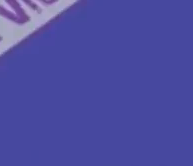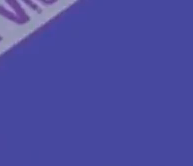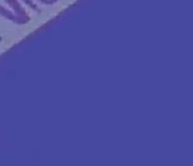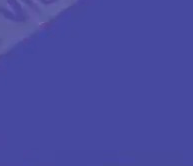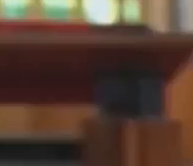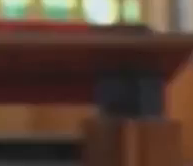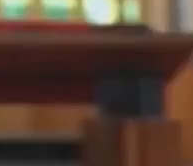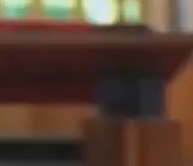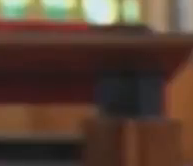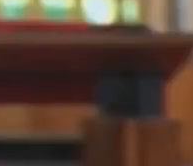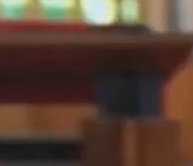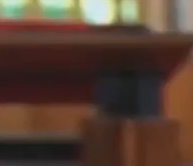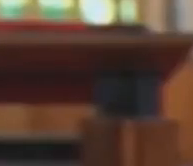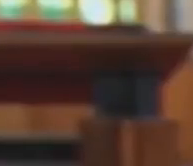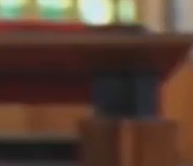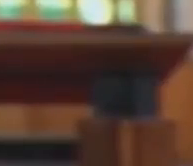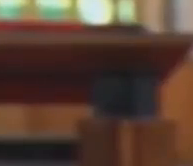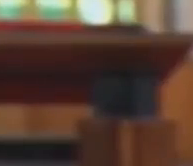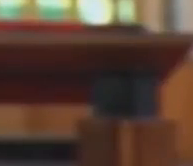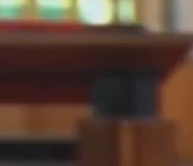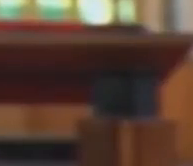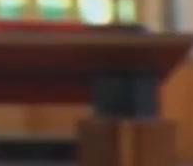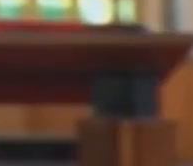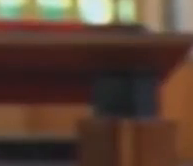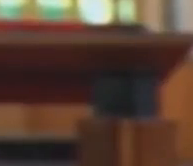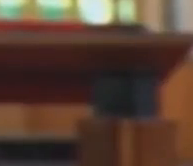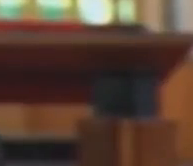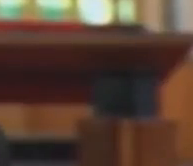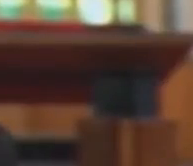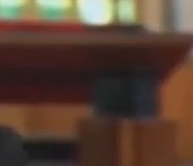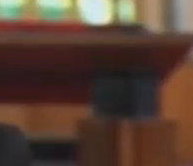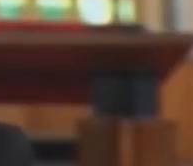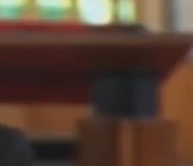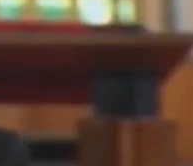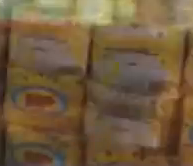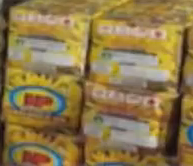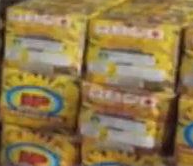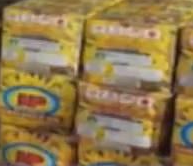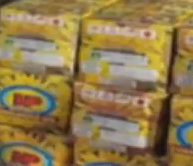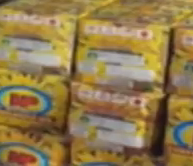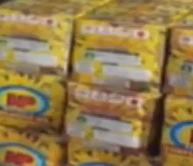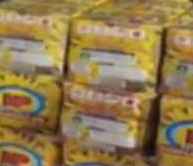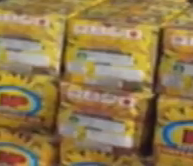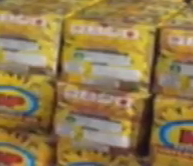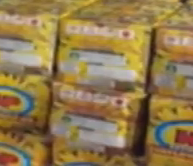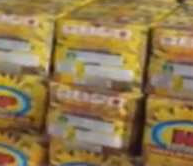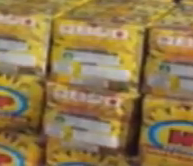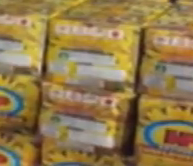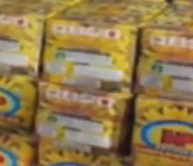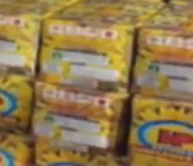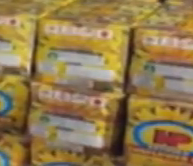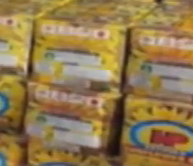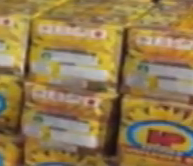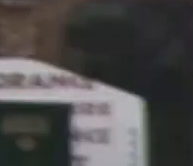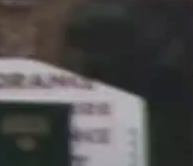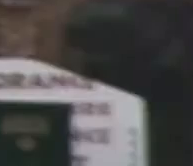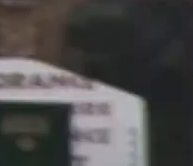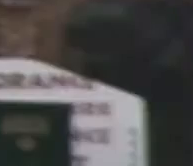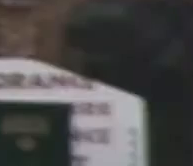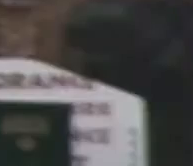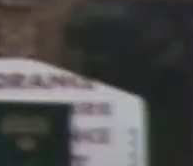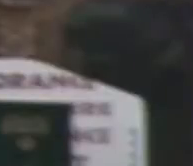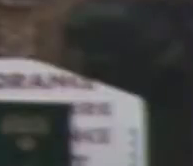There's a certain sense of loss. People are trying to find their feet in this new